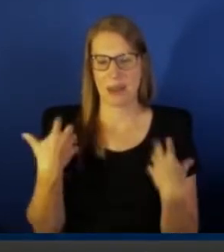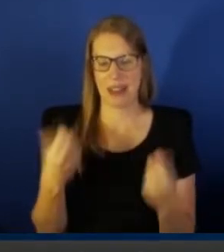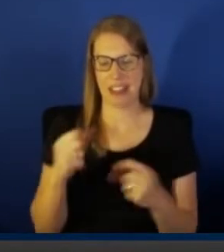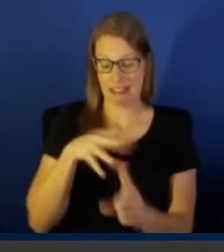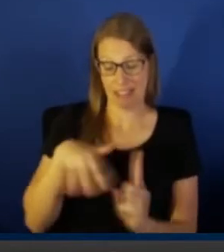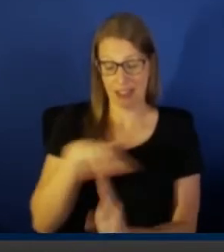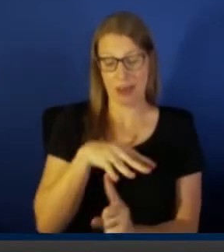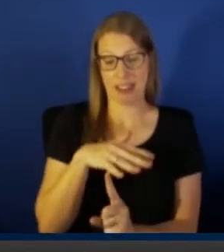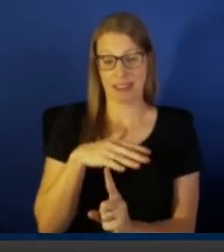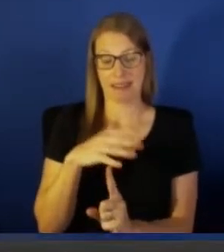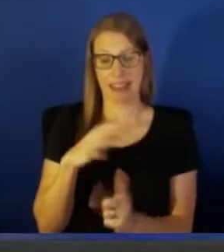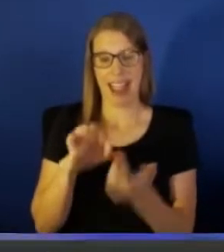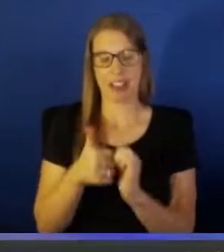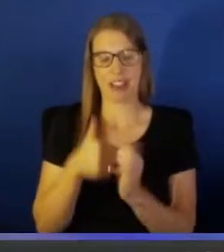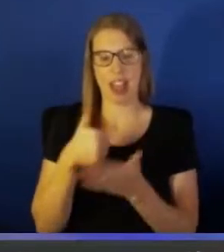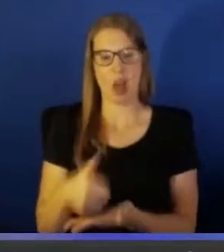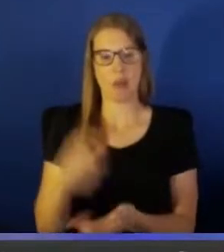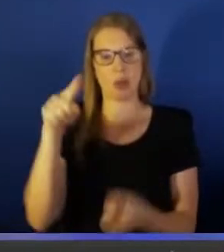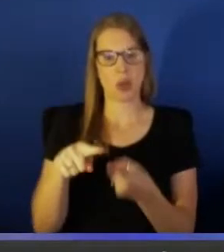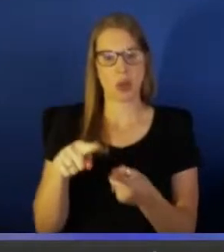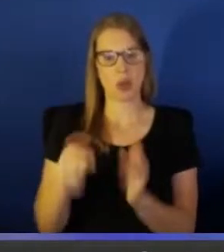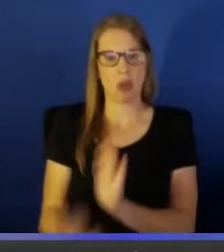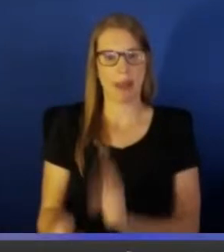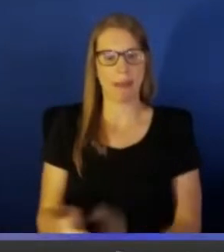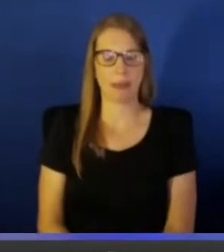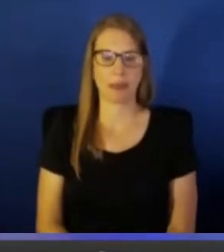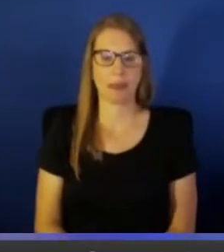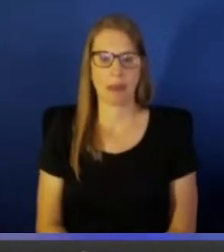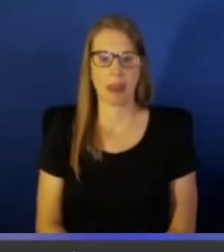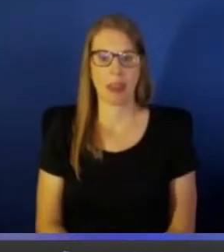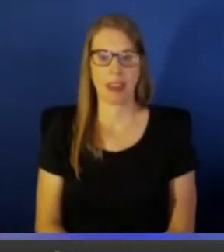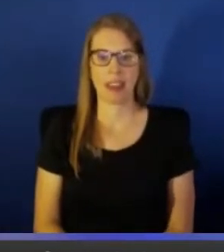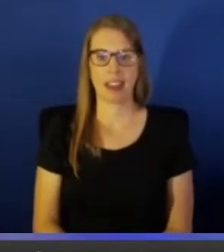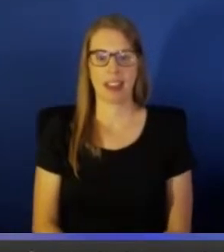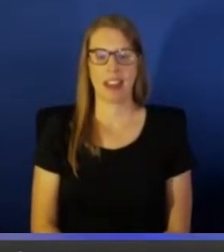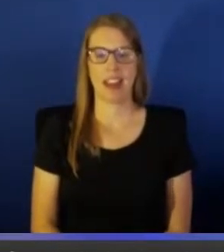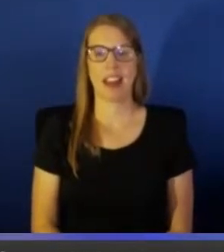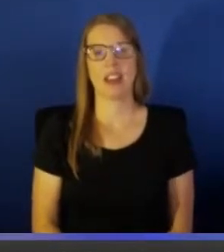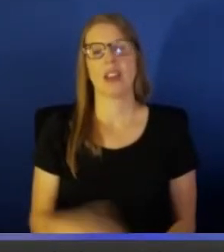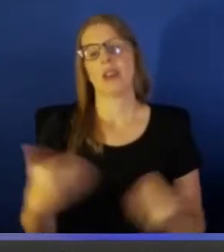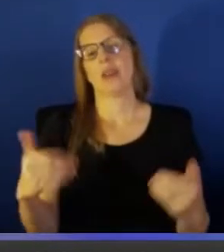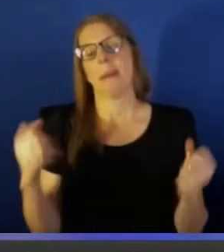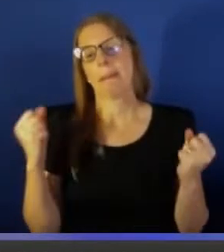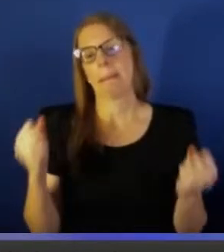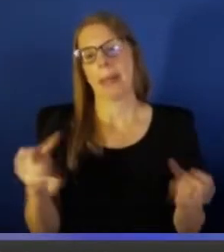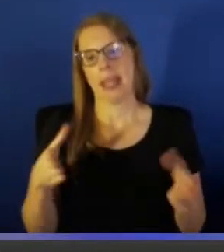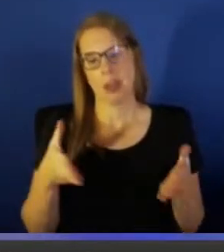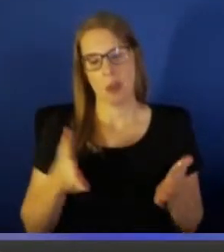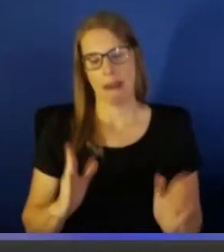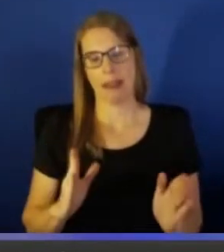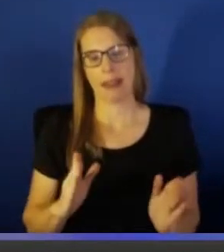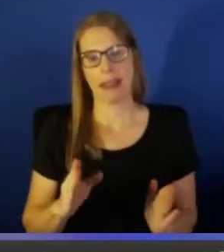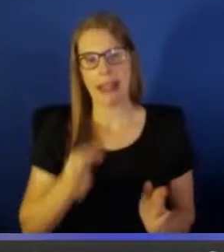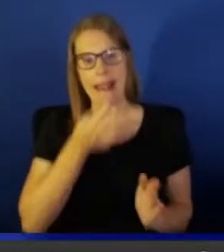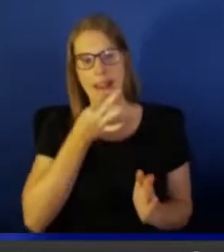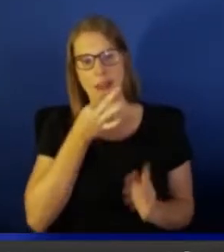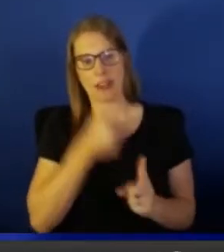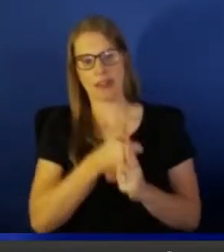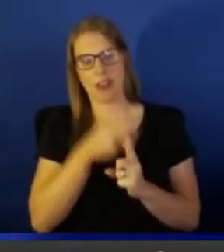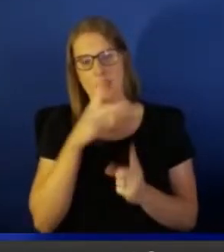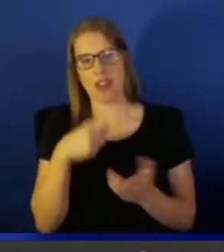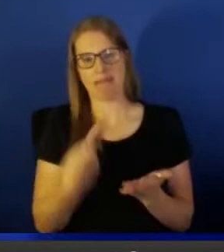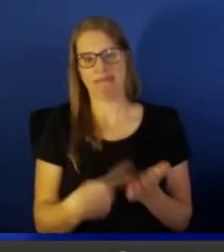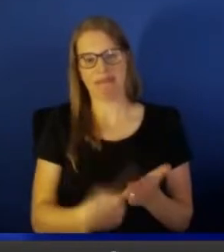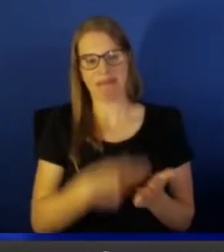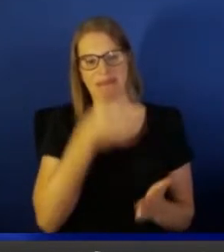help fight crime? You know, immeasurable ways. You know, I'll let my expert talk in a minute, but here's what we